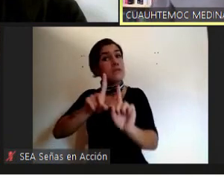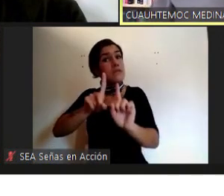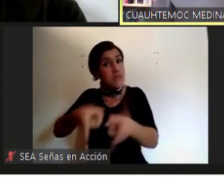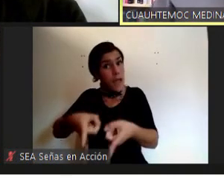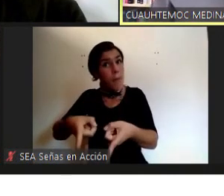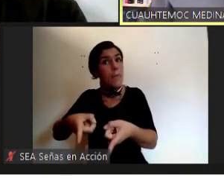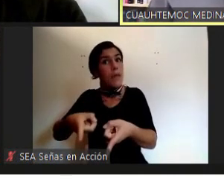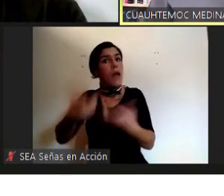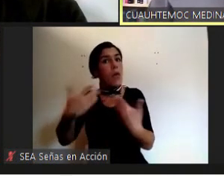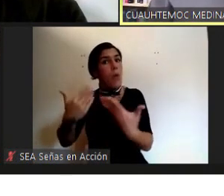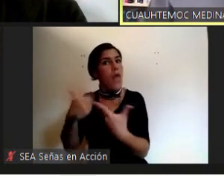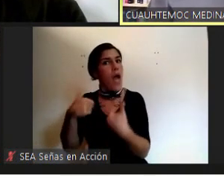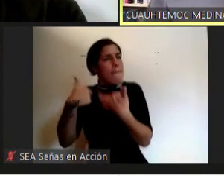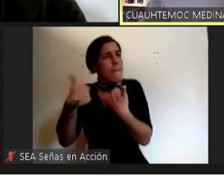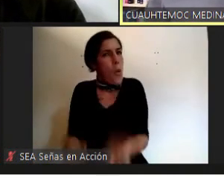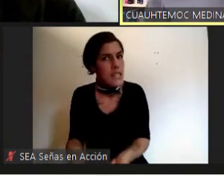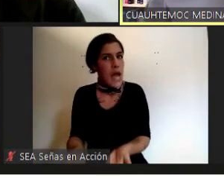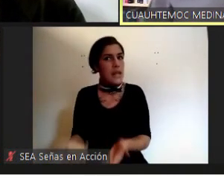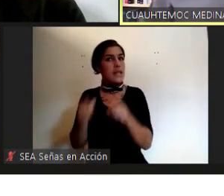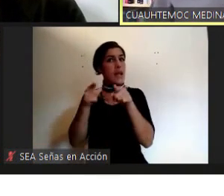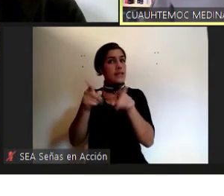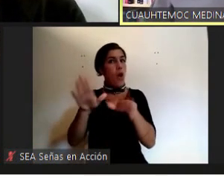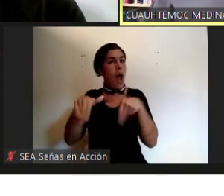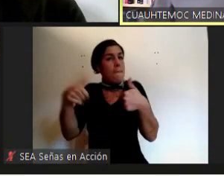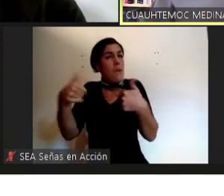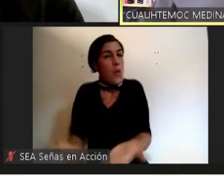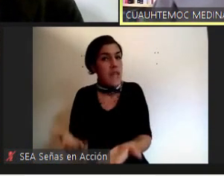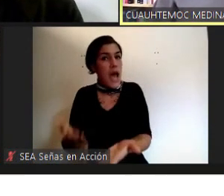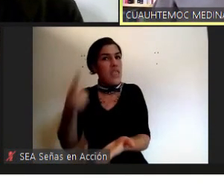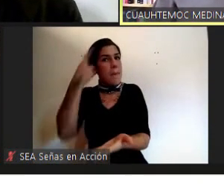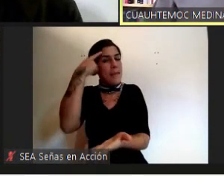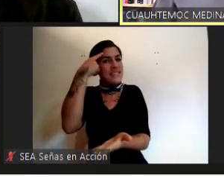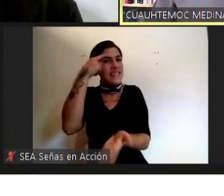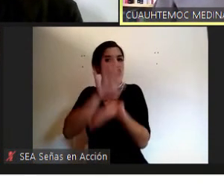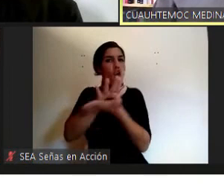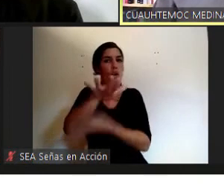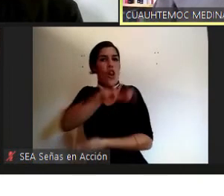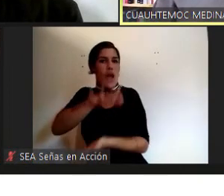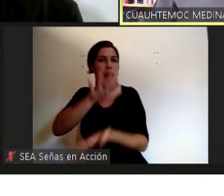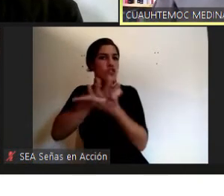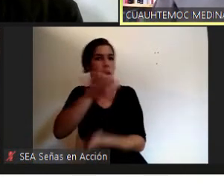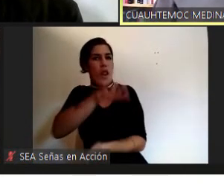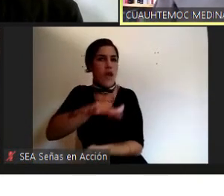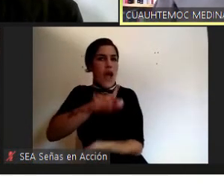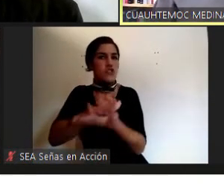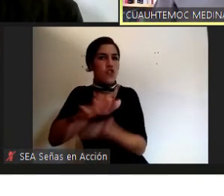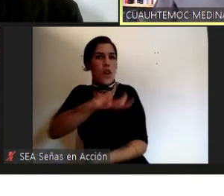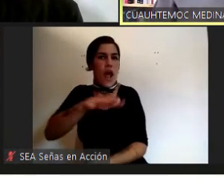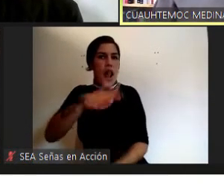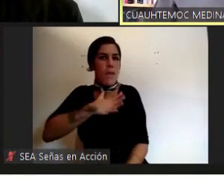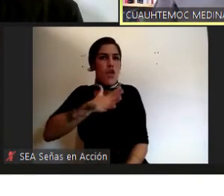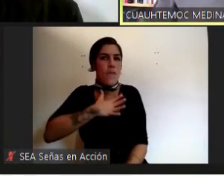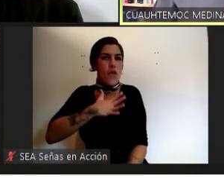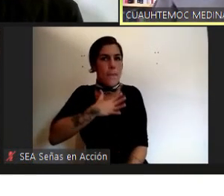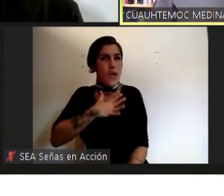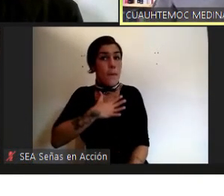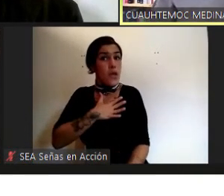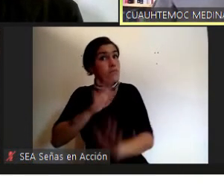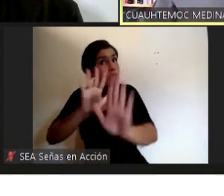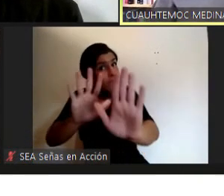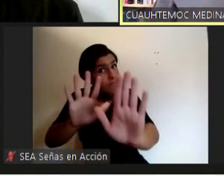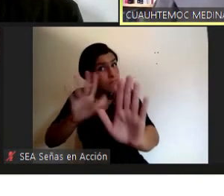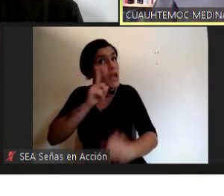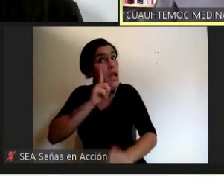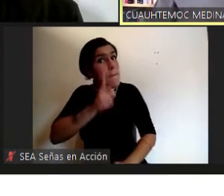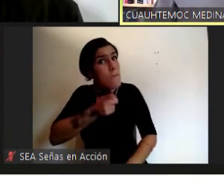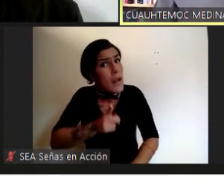which power will use subordinates to generate a government that is based